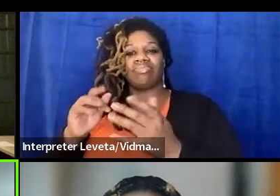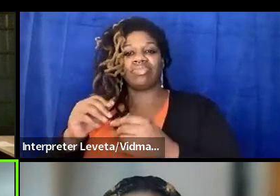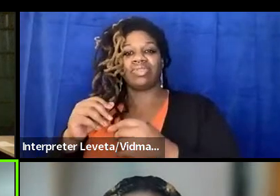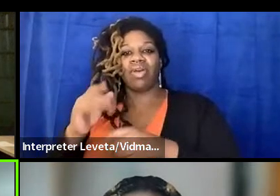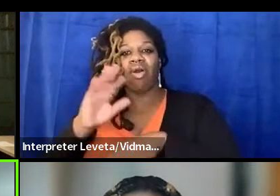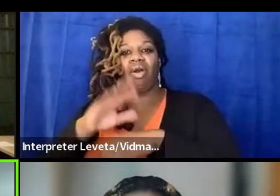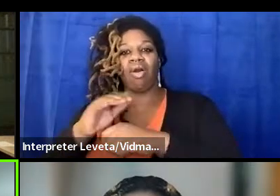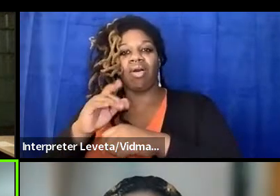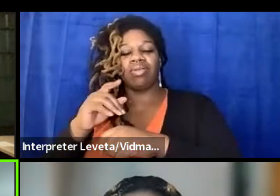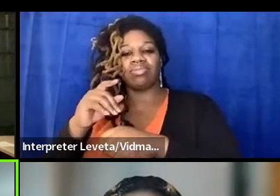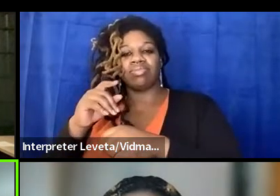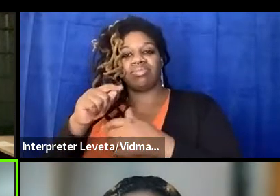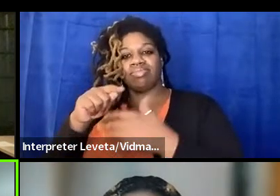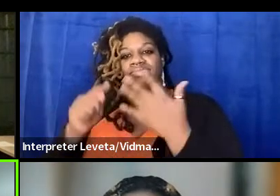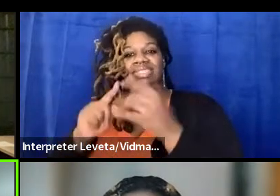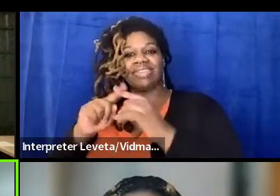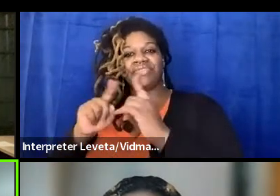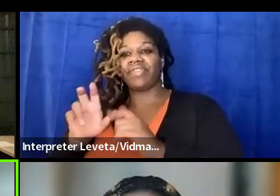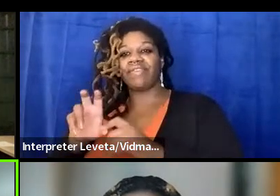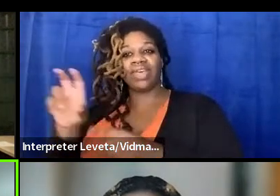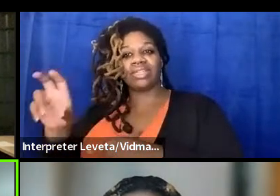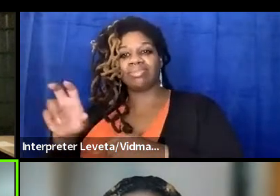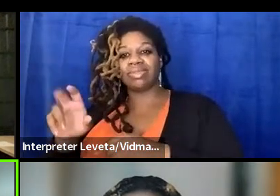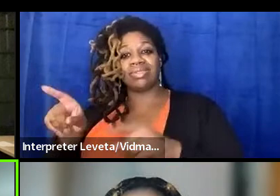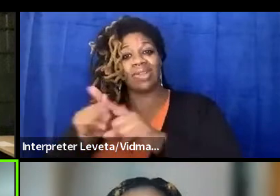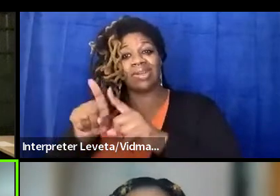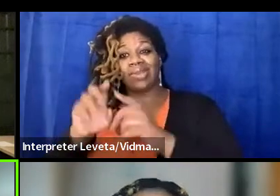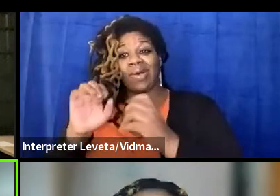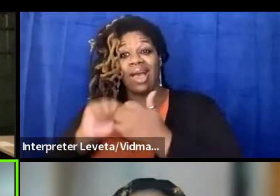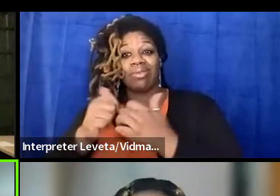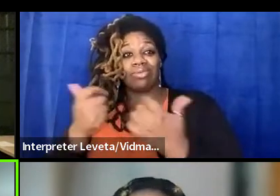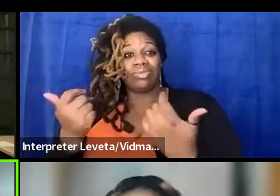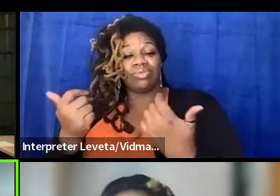to electrify transportation in general.